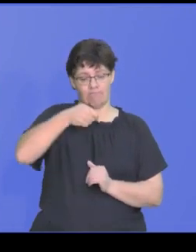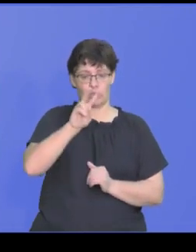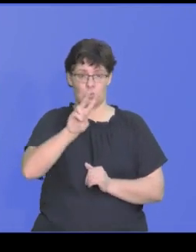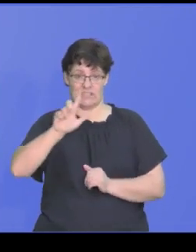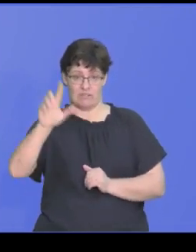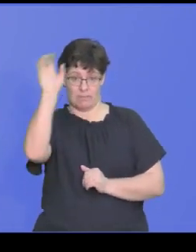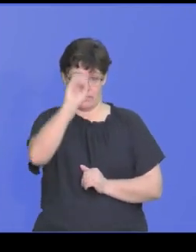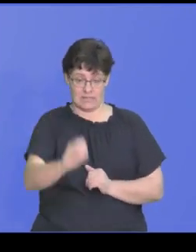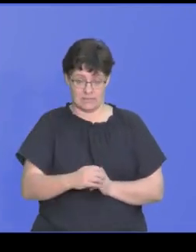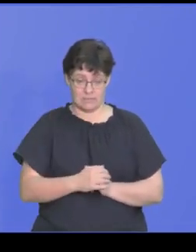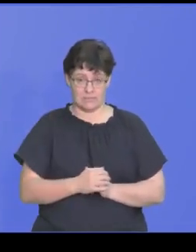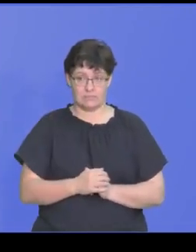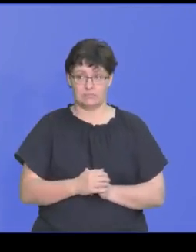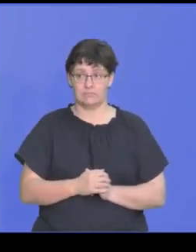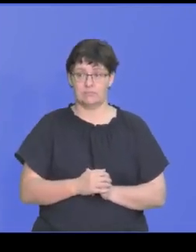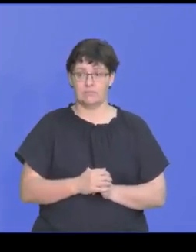105,27.